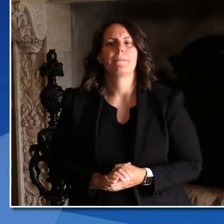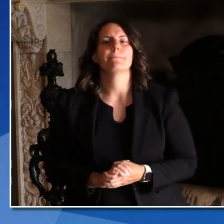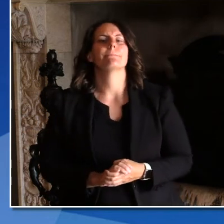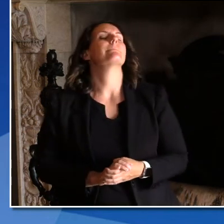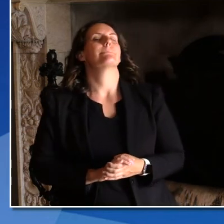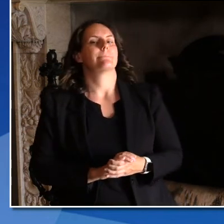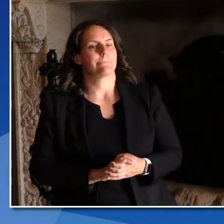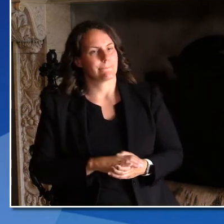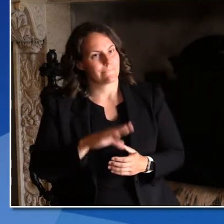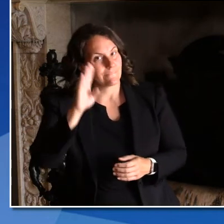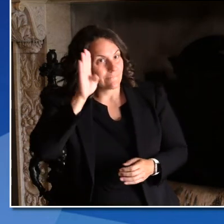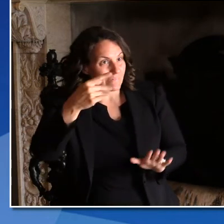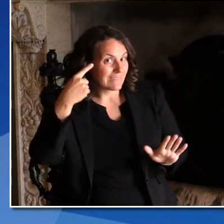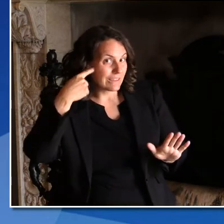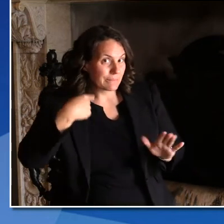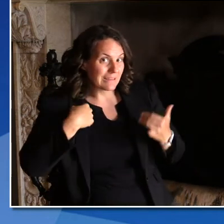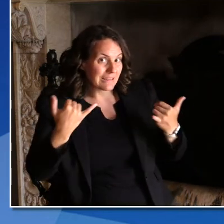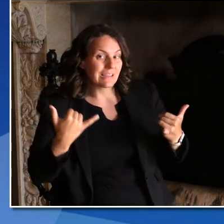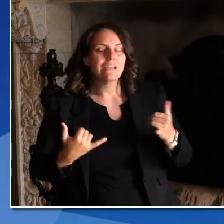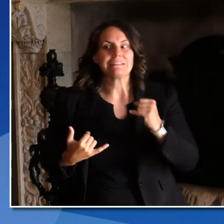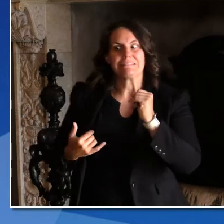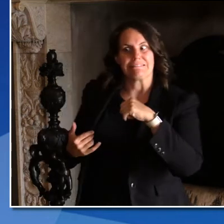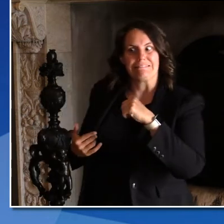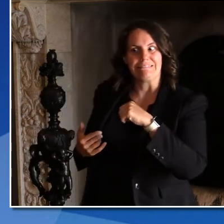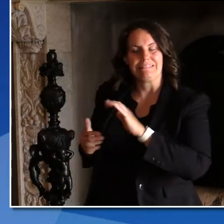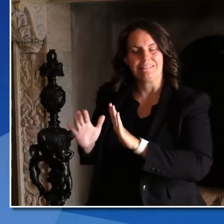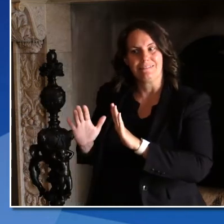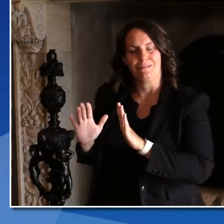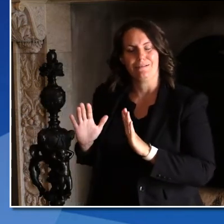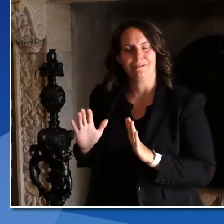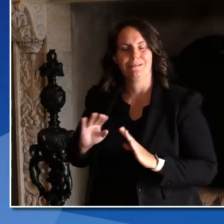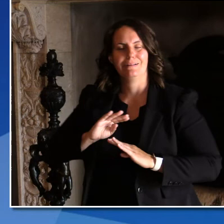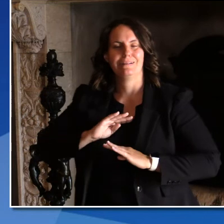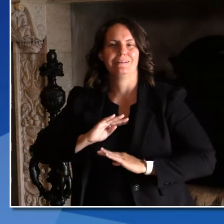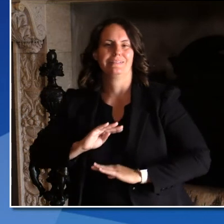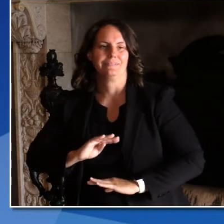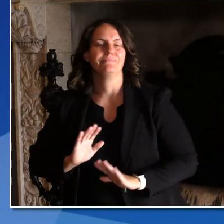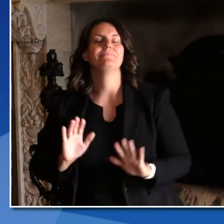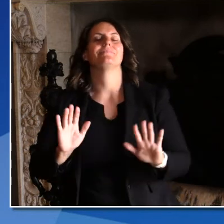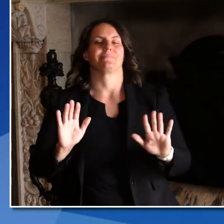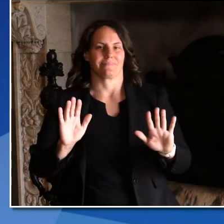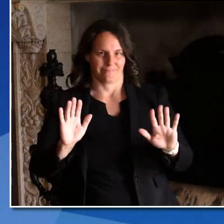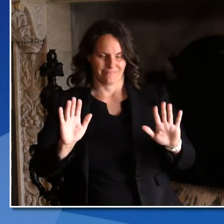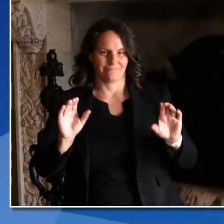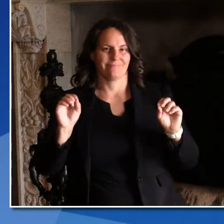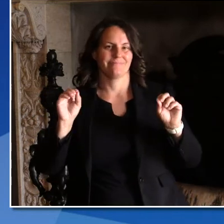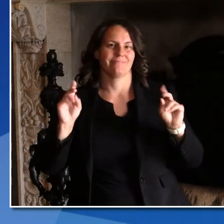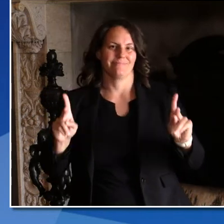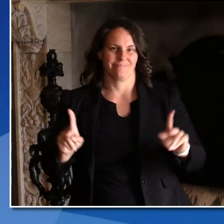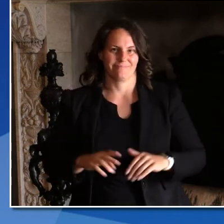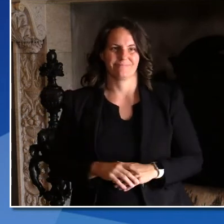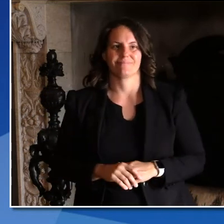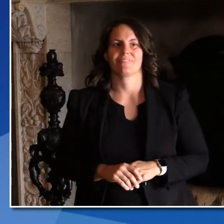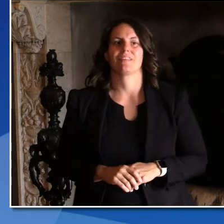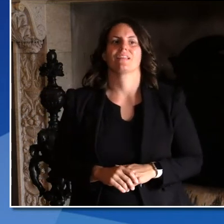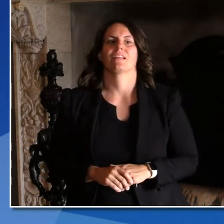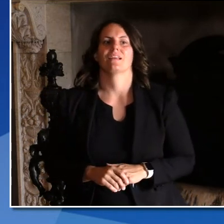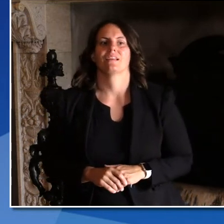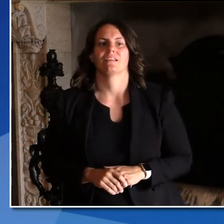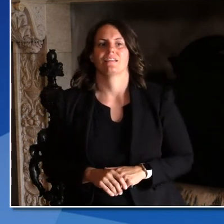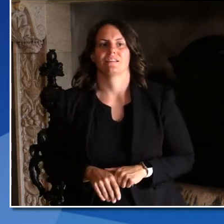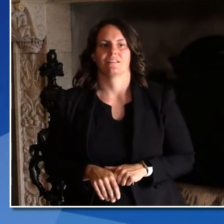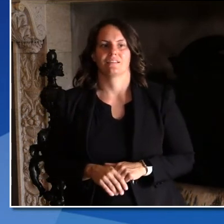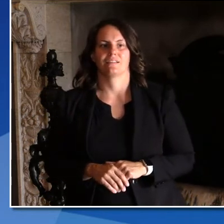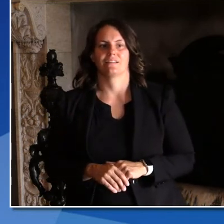Hello, can you hear me? Yes, we can. Thank you. Okay. So I believe